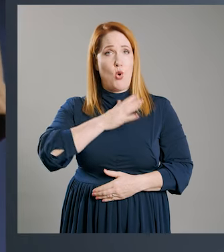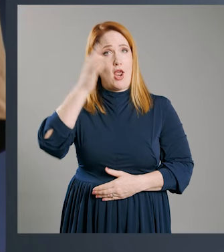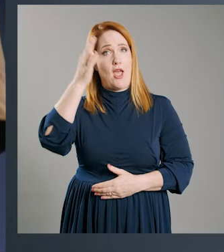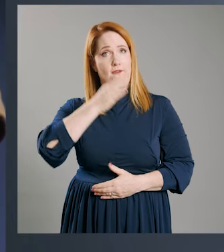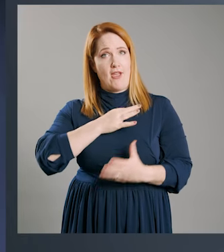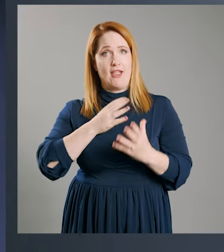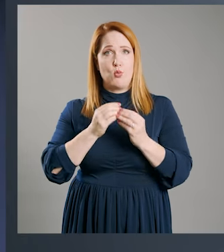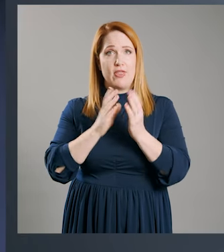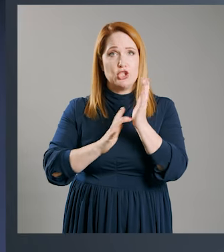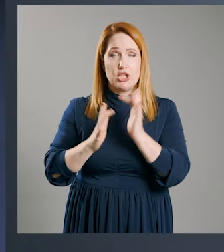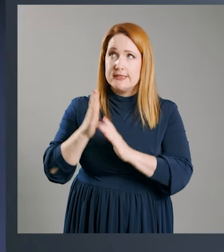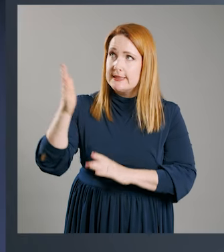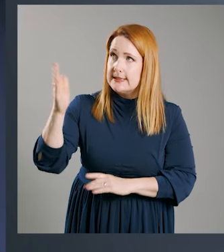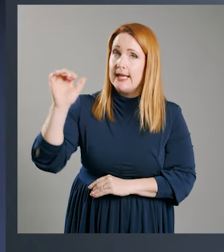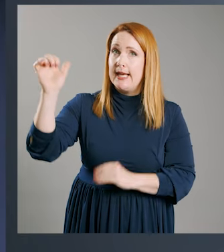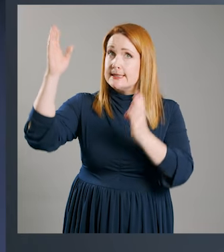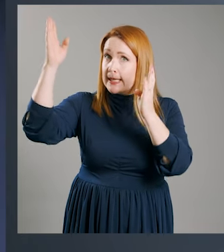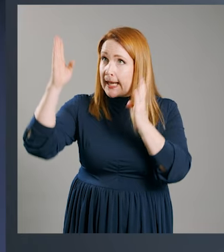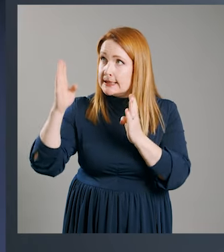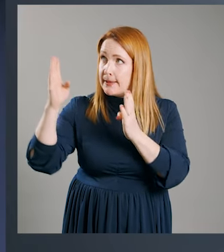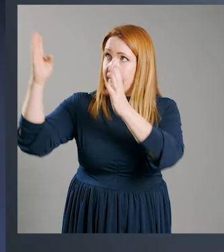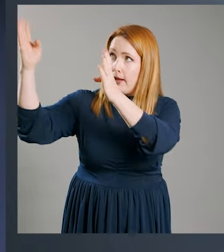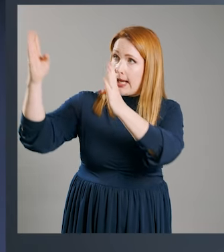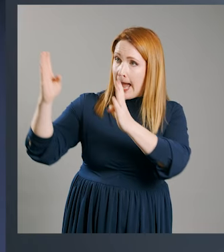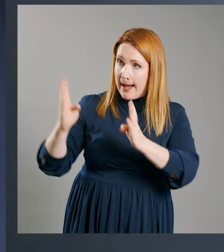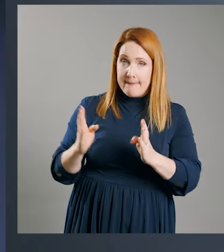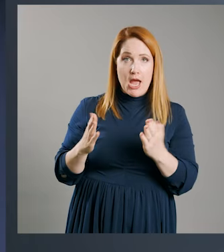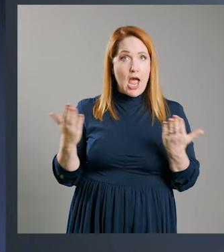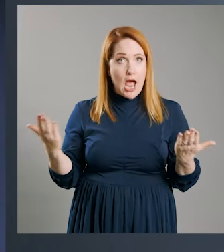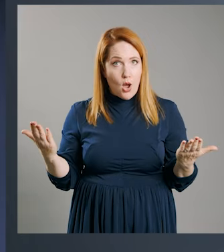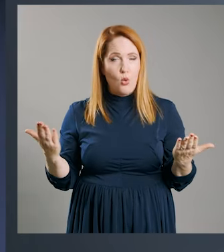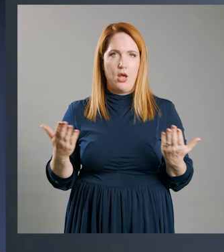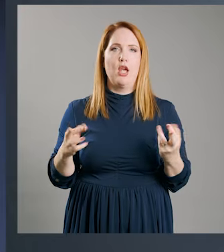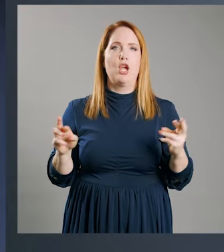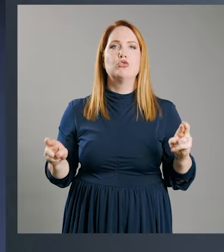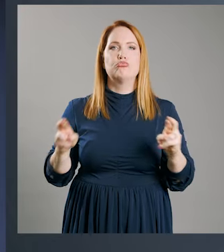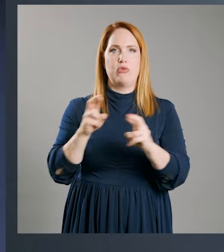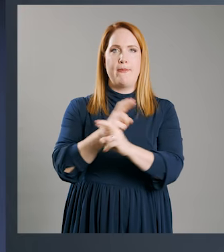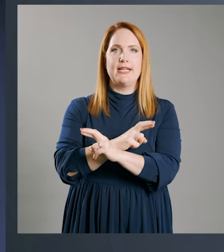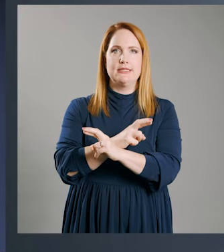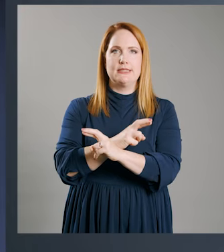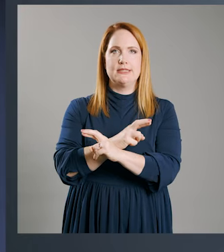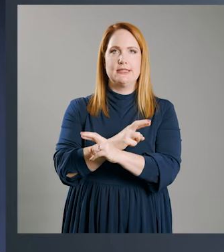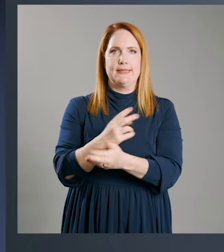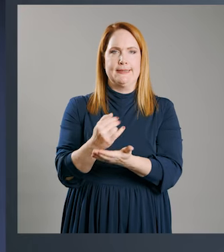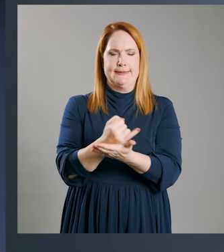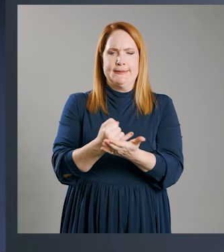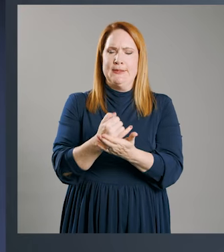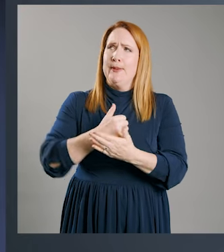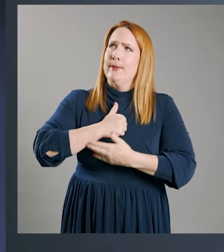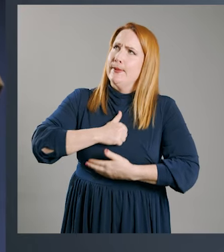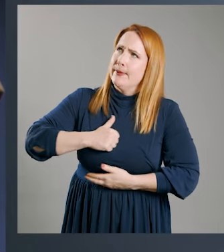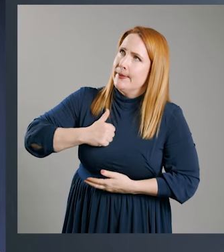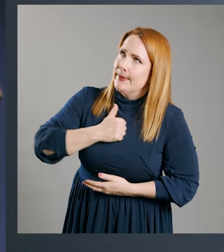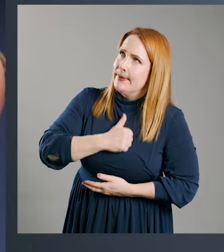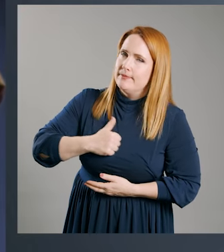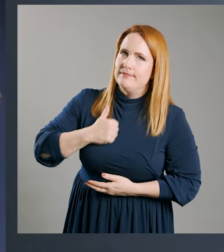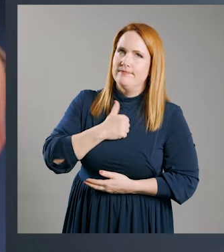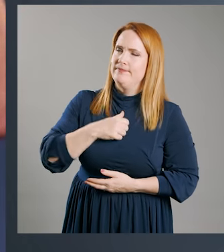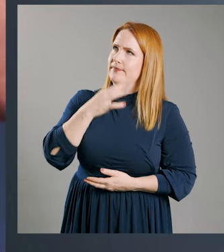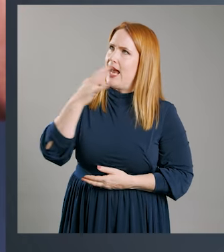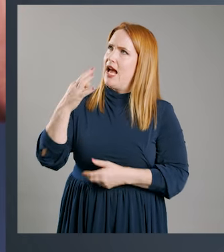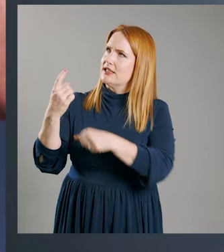in Jesus and in his kingdom come here to earth, the way to do it is to repent, to ask